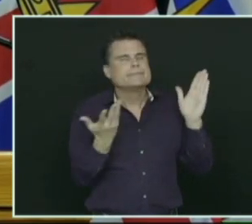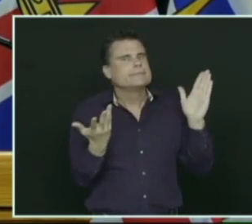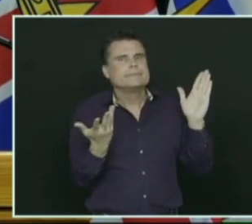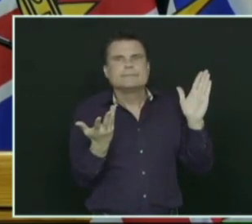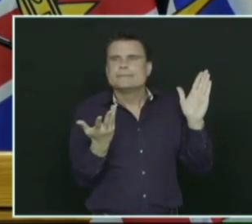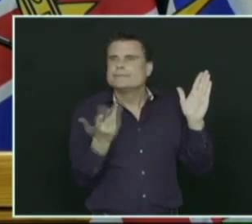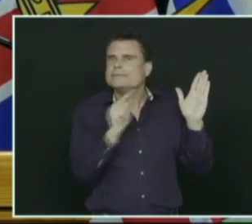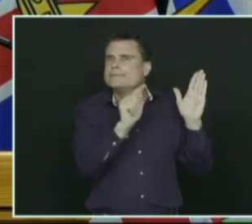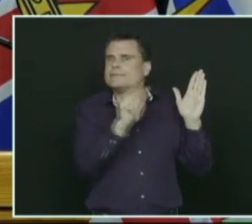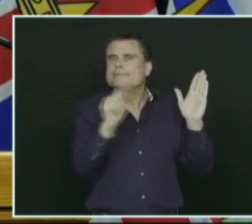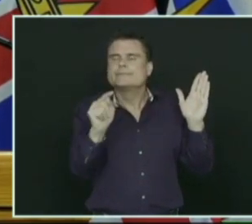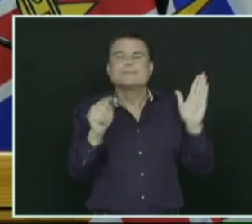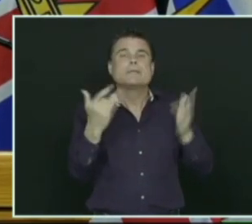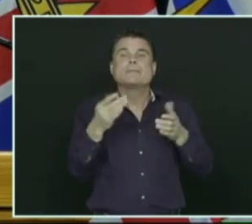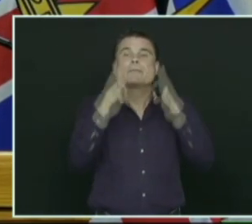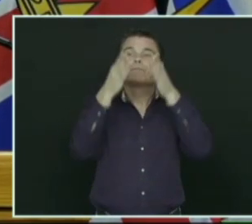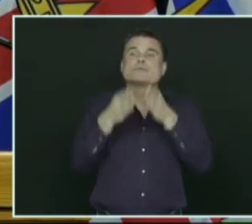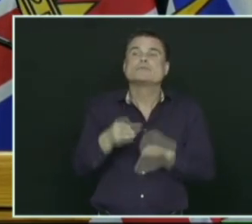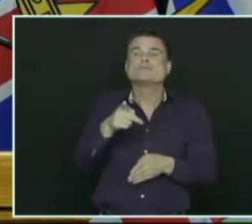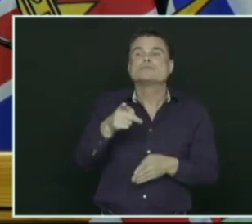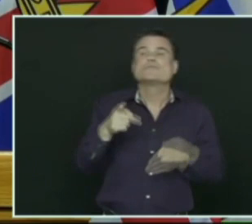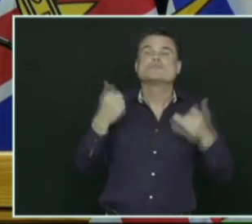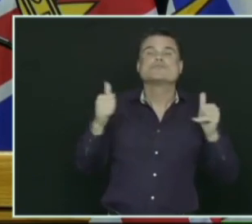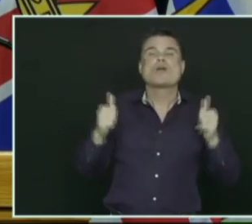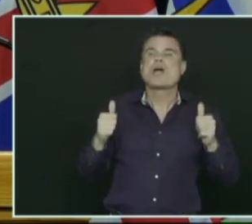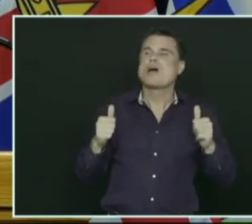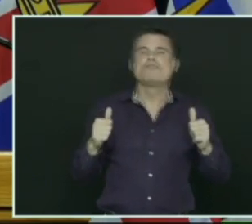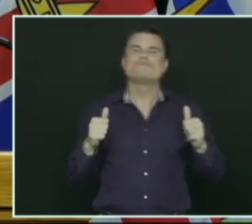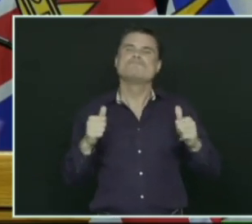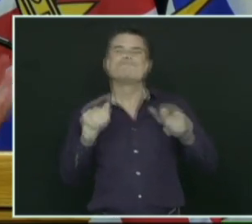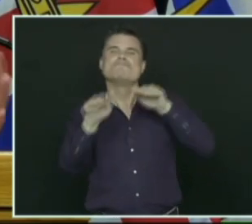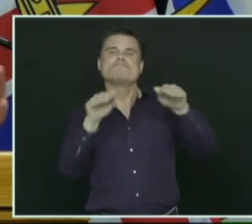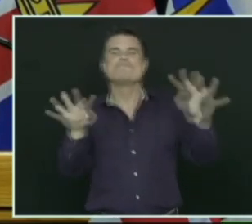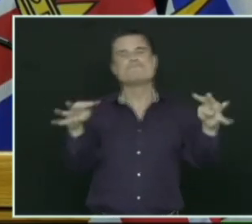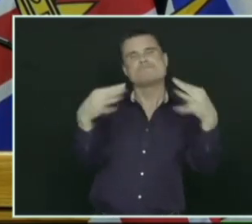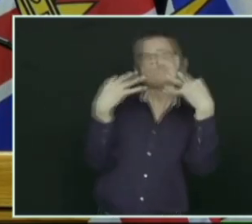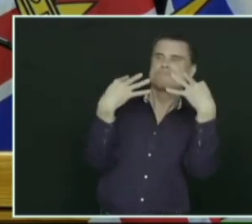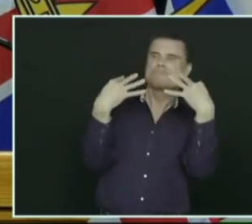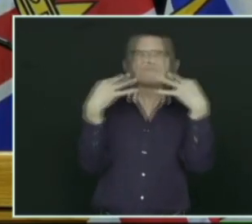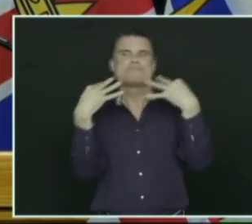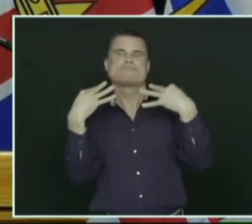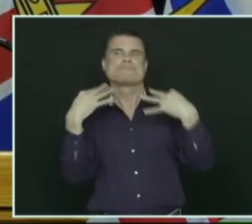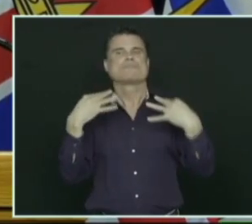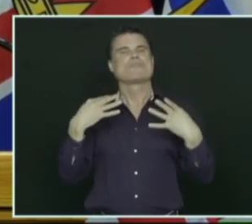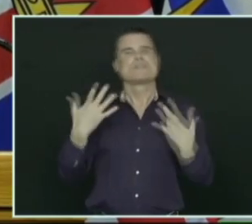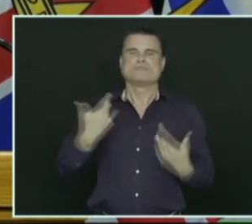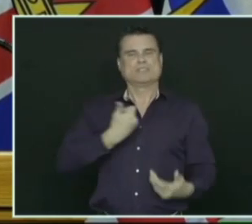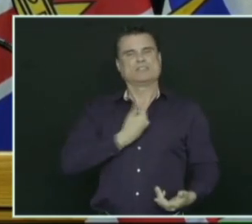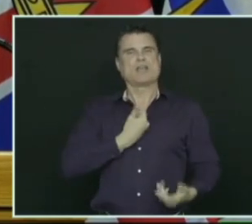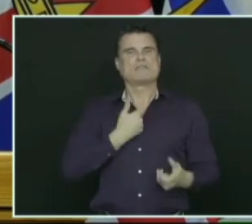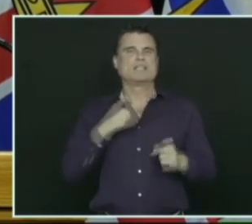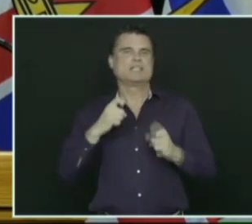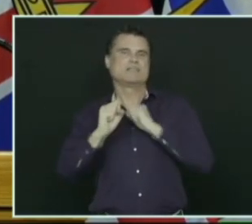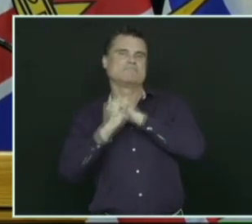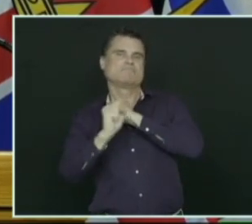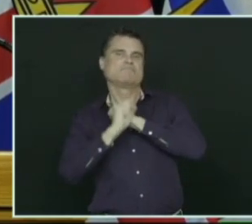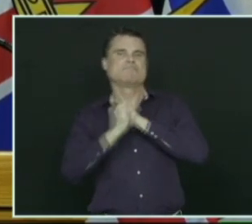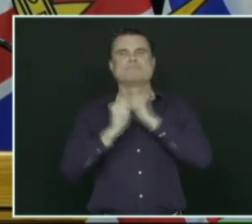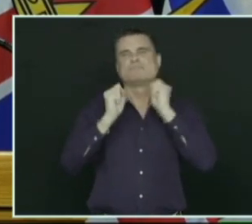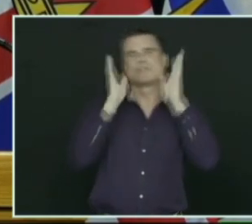Australia, slightly increases. We're at that transition zone right now where we have seen influenza fall away